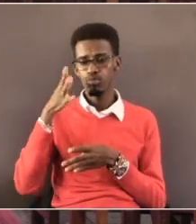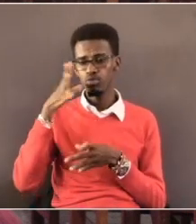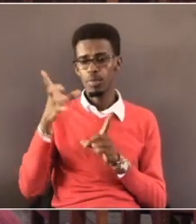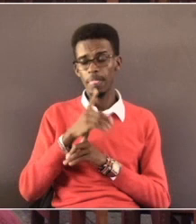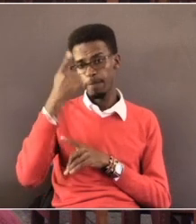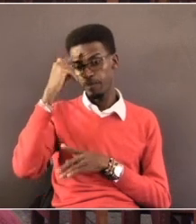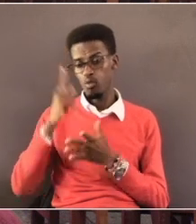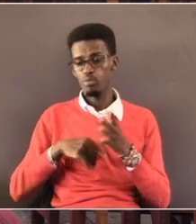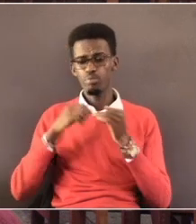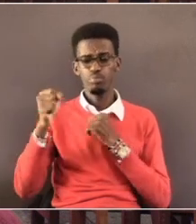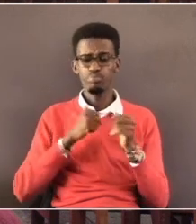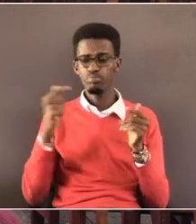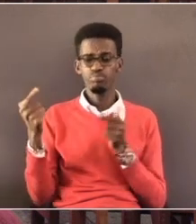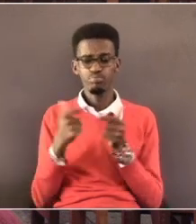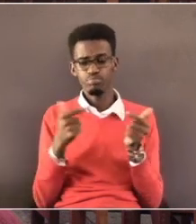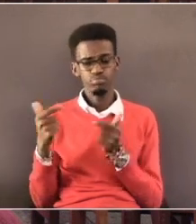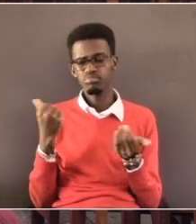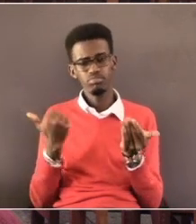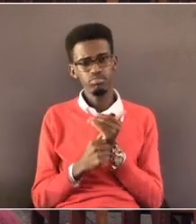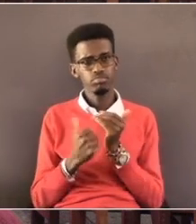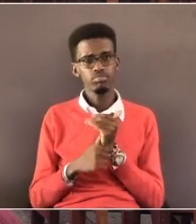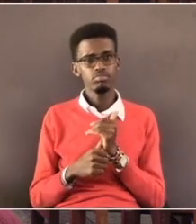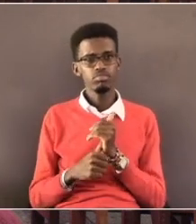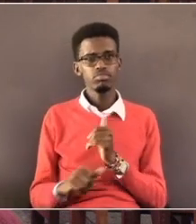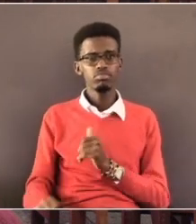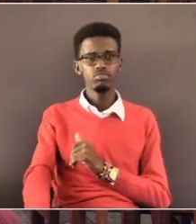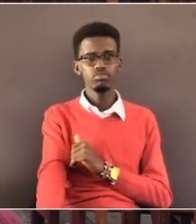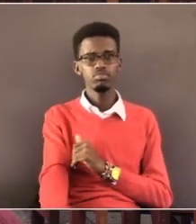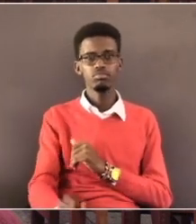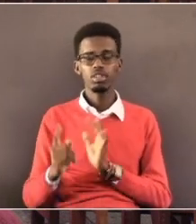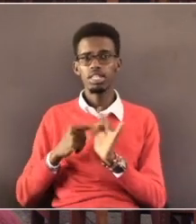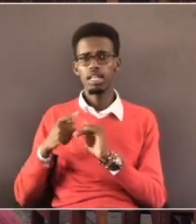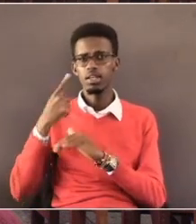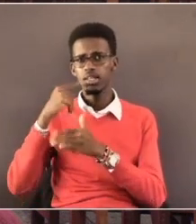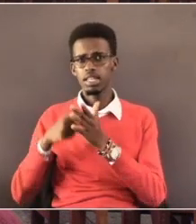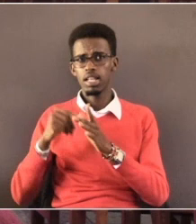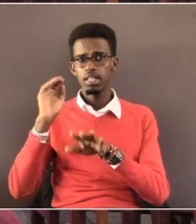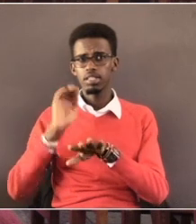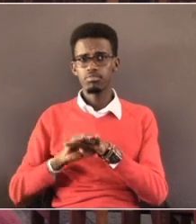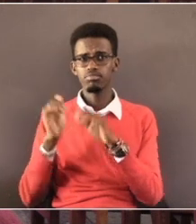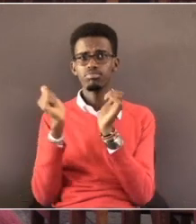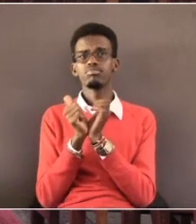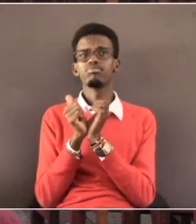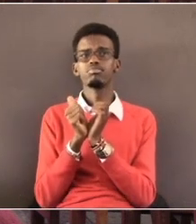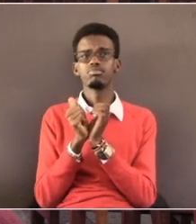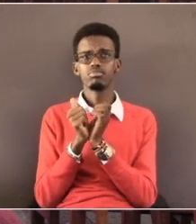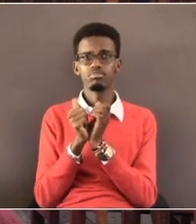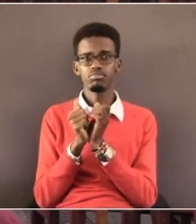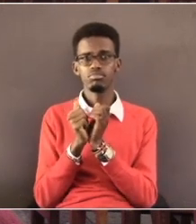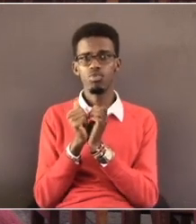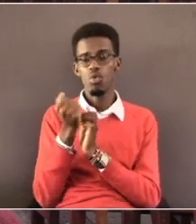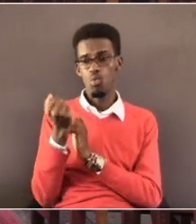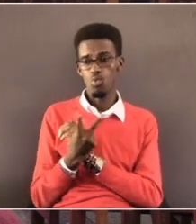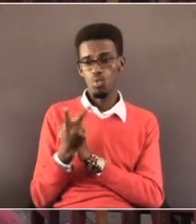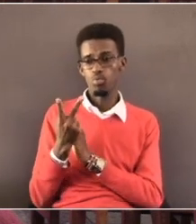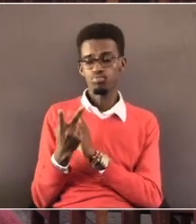a conflict, because of a disagreement, unaona utajipata jela, umoja wenu ama